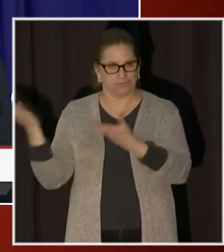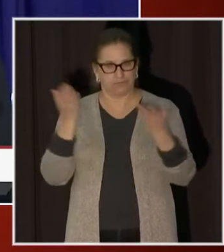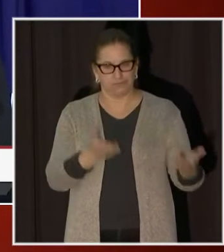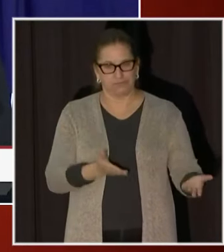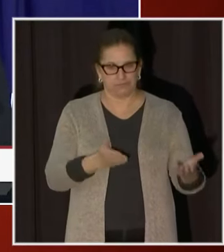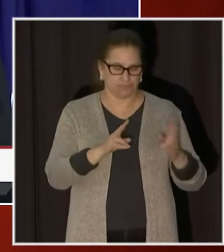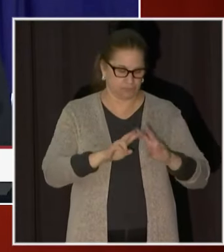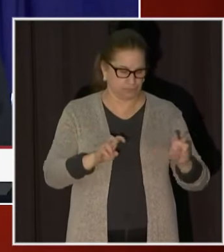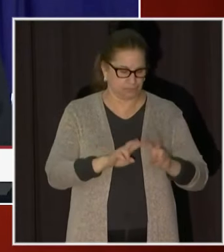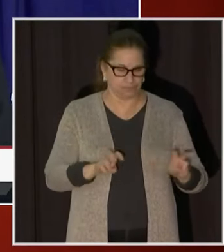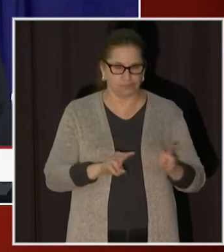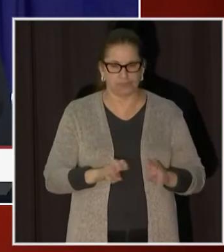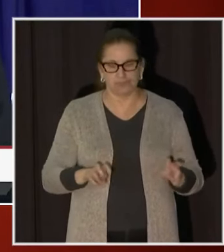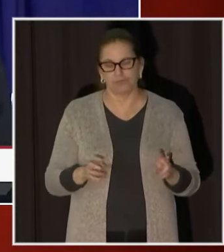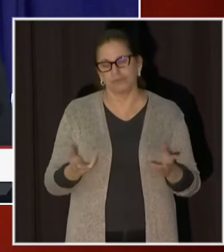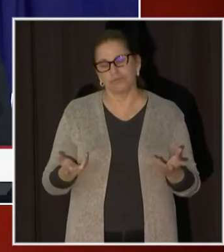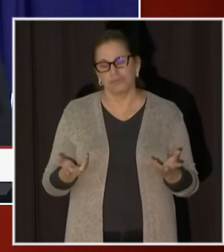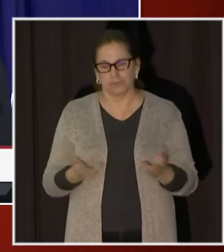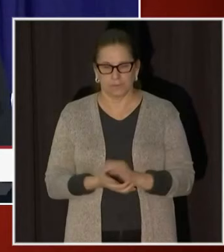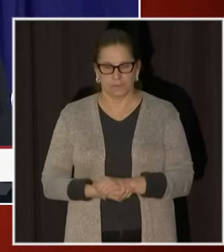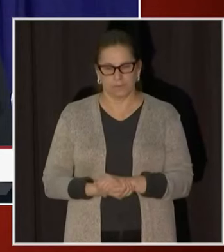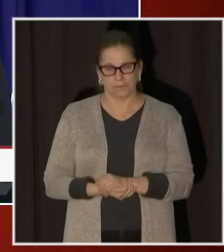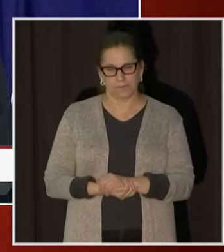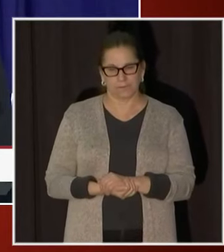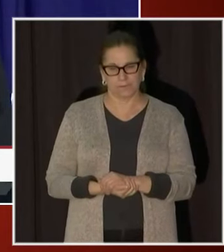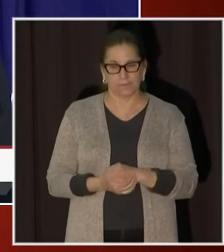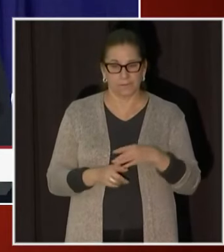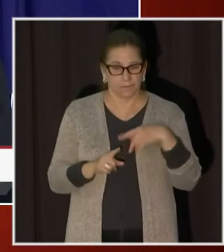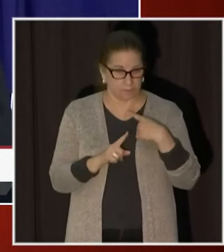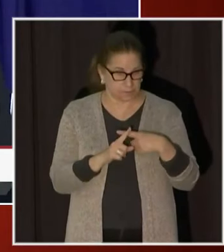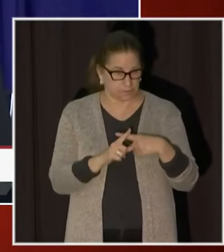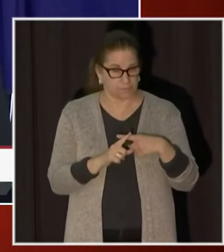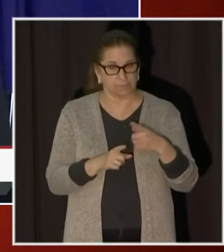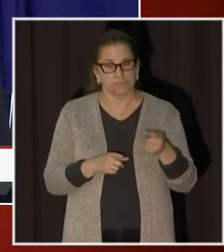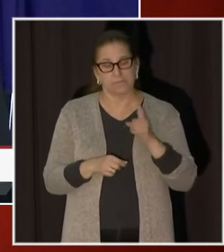it, regardless of whether or not there's a positive confirmed or not.